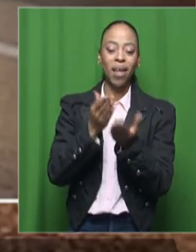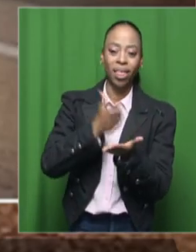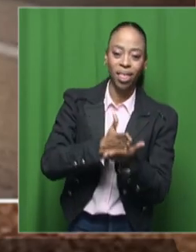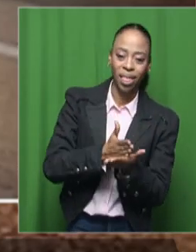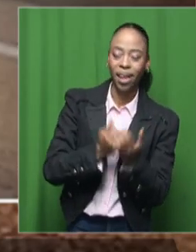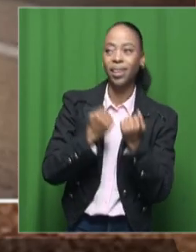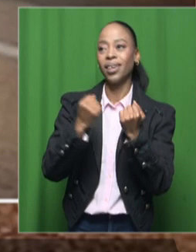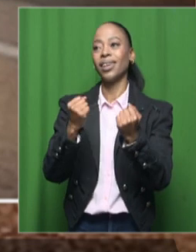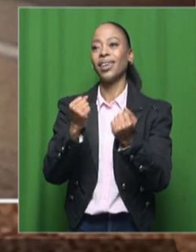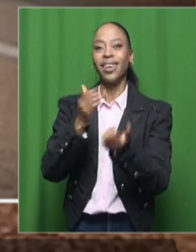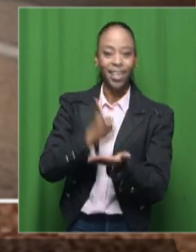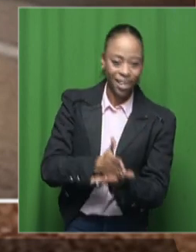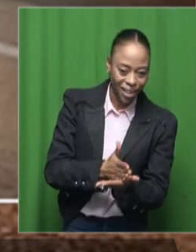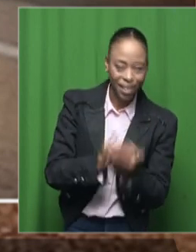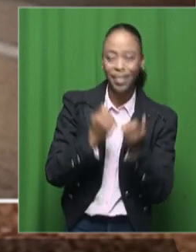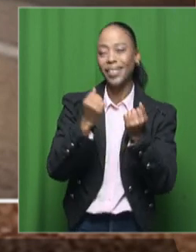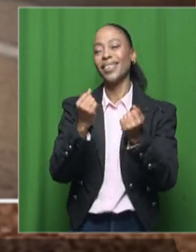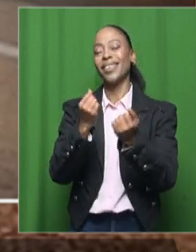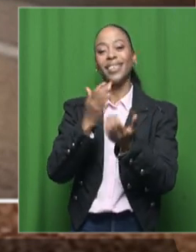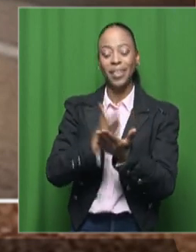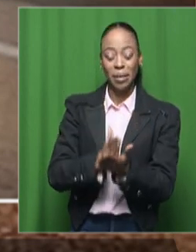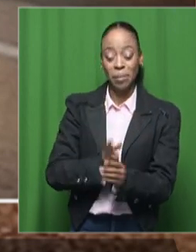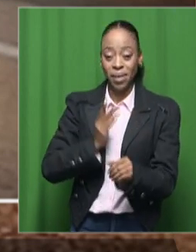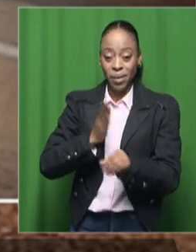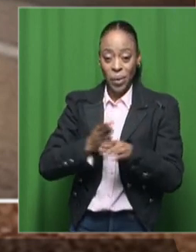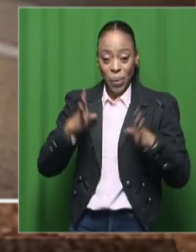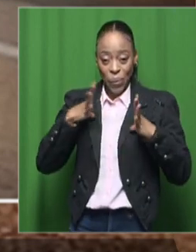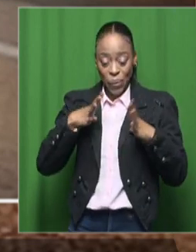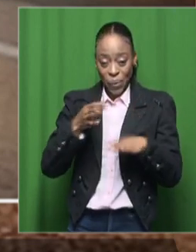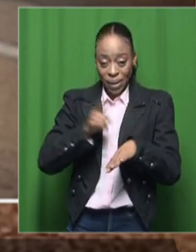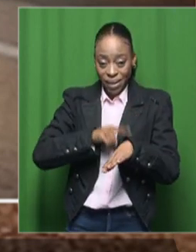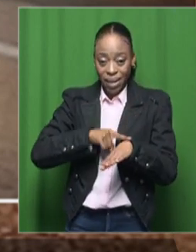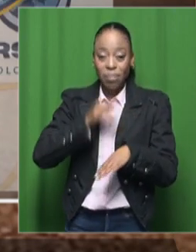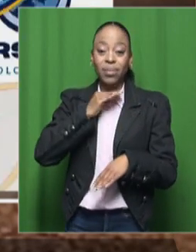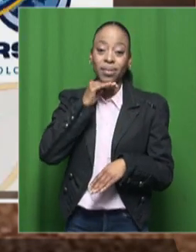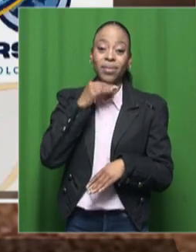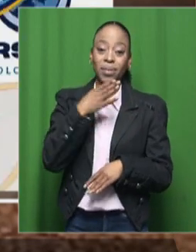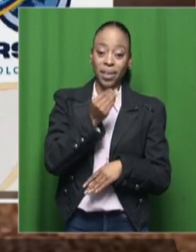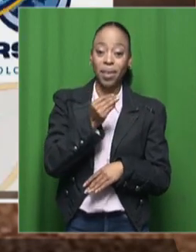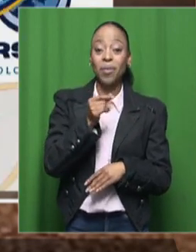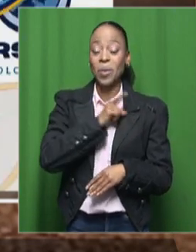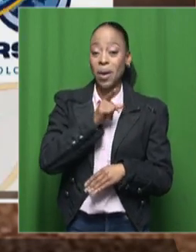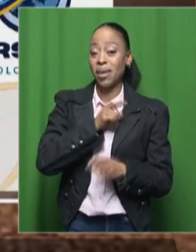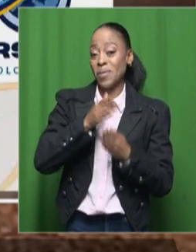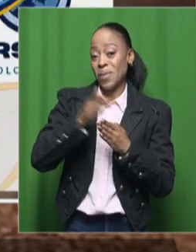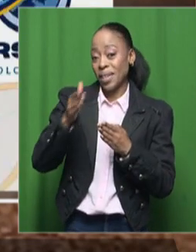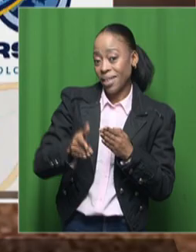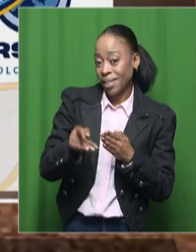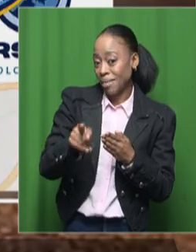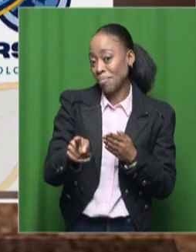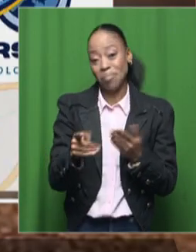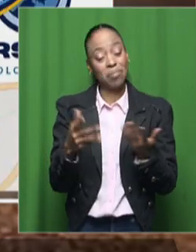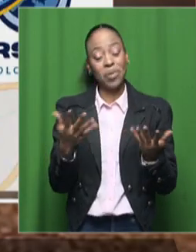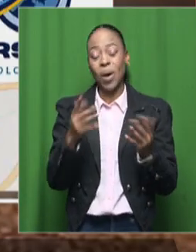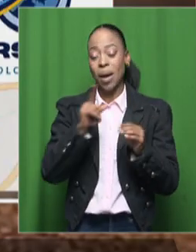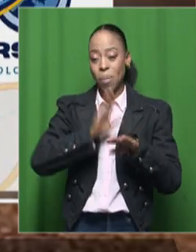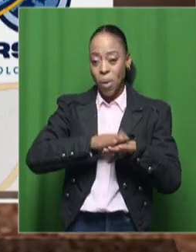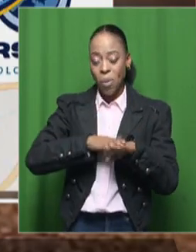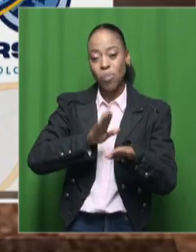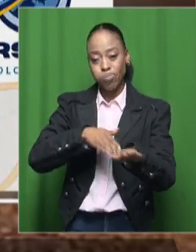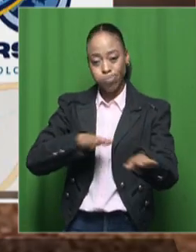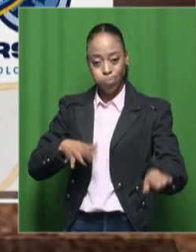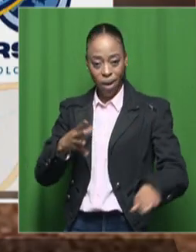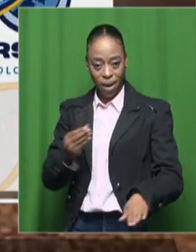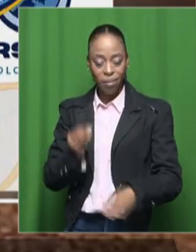and starting on the N2. Make sure you give yourself extra time to get through, particularly weekends when volume increases. Staying with the